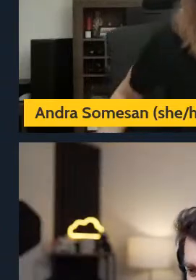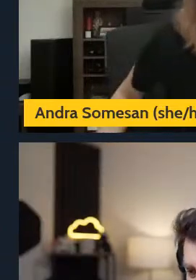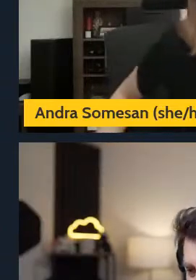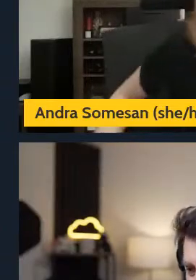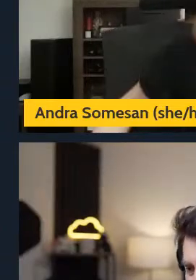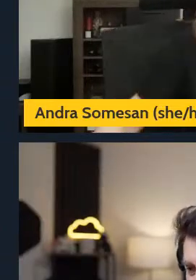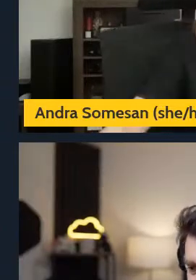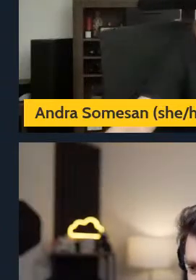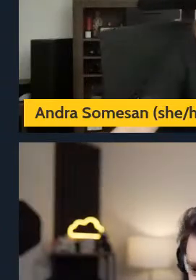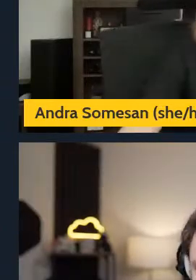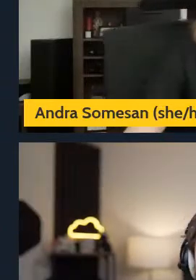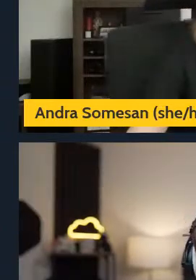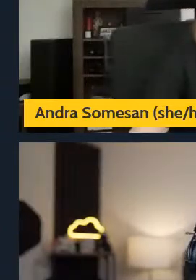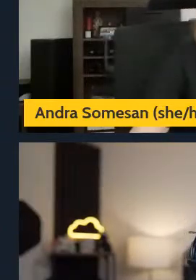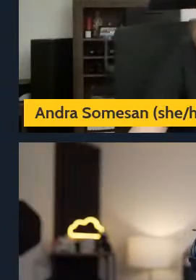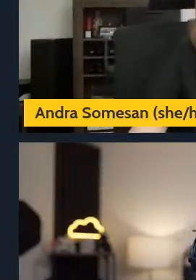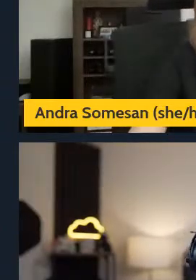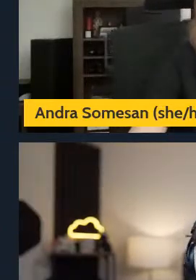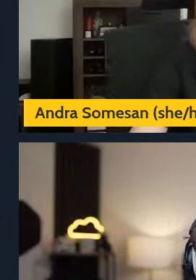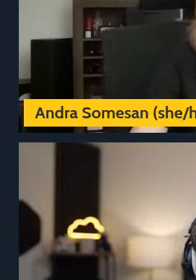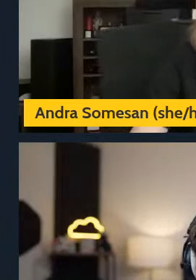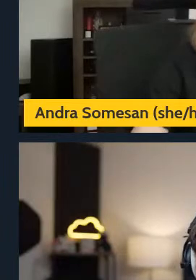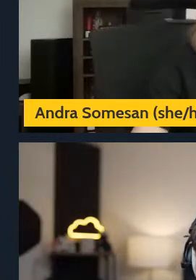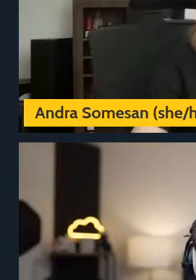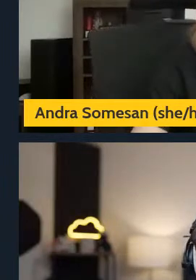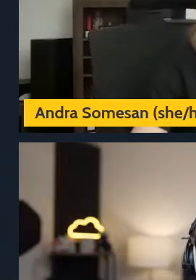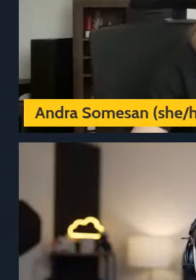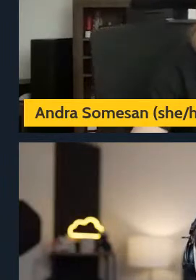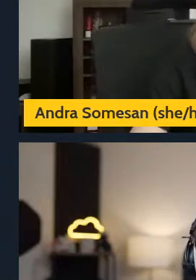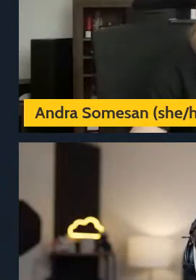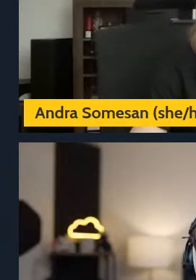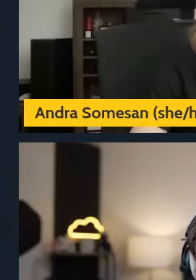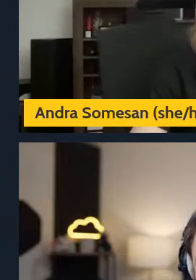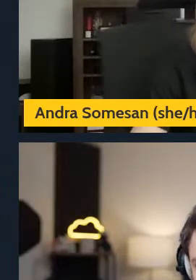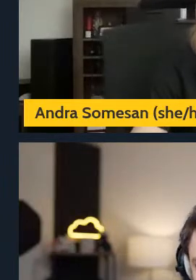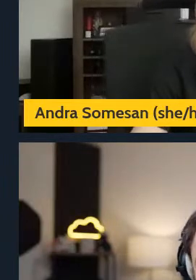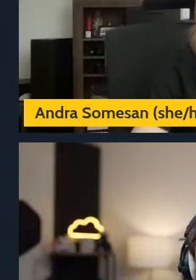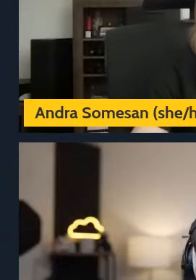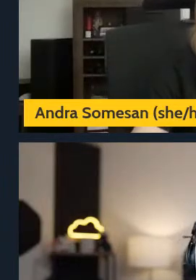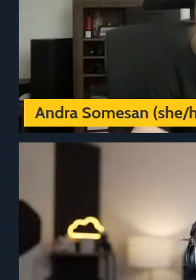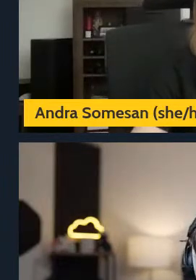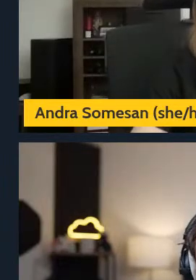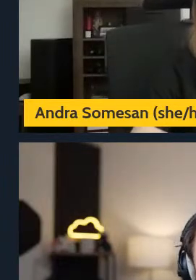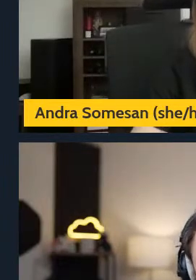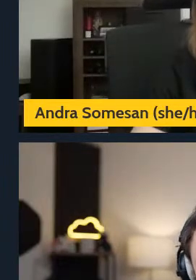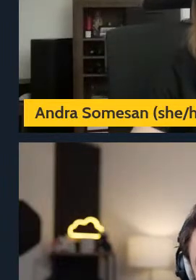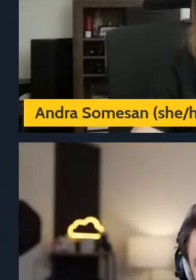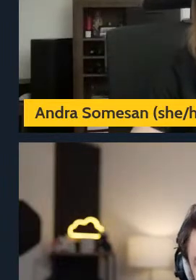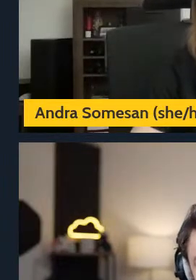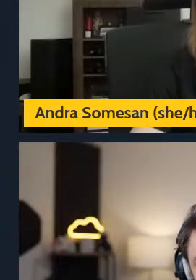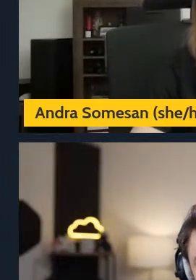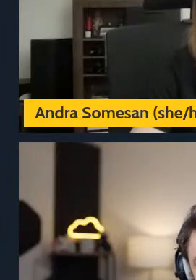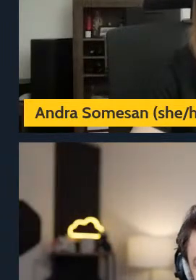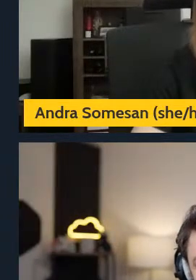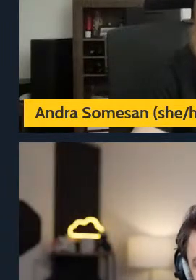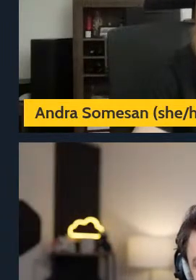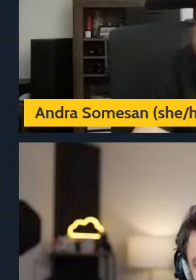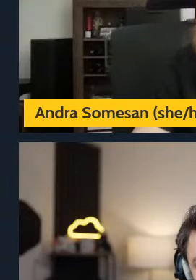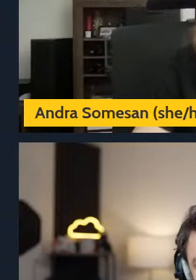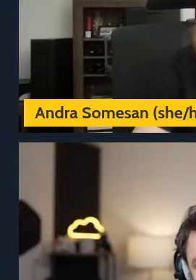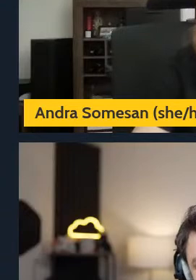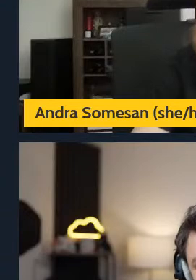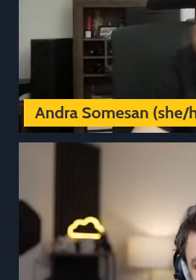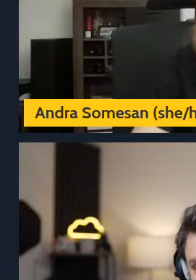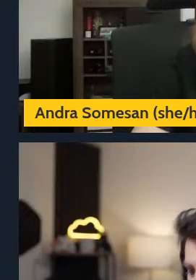with some better language, I prefer to select TypeScript, Python. Yeah. Sounds